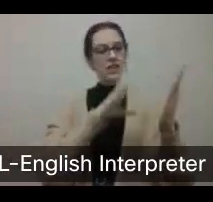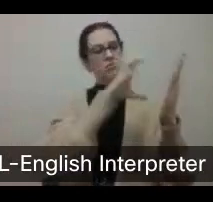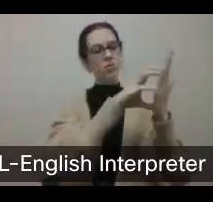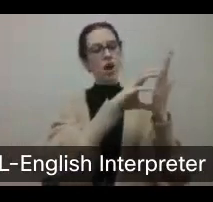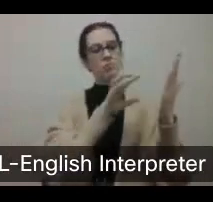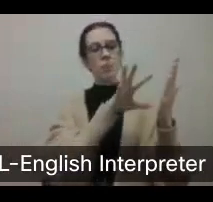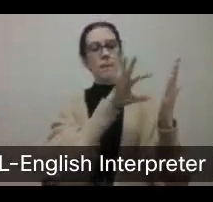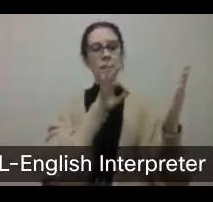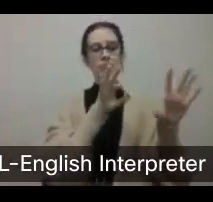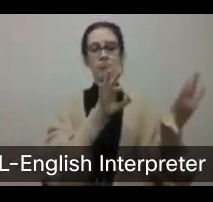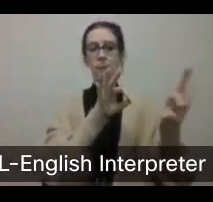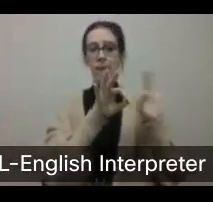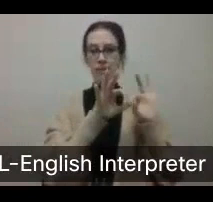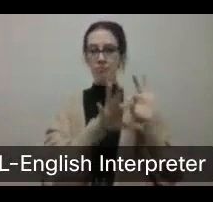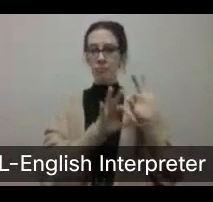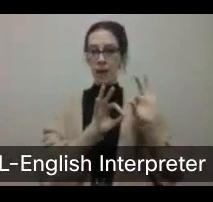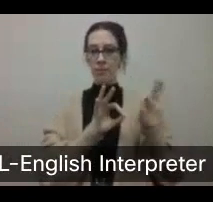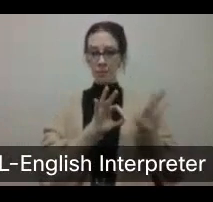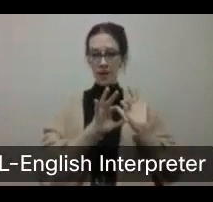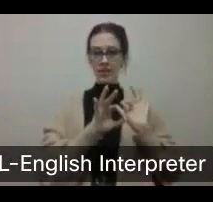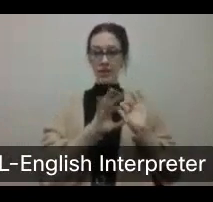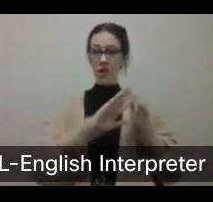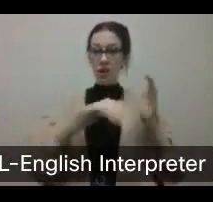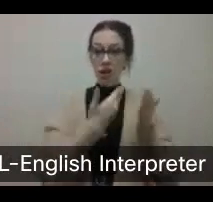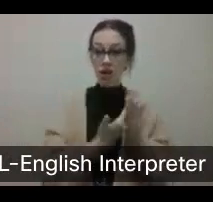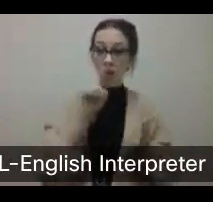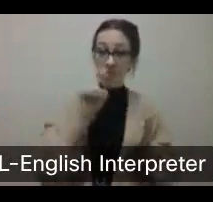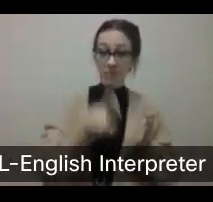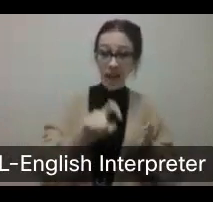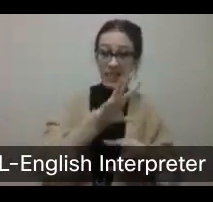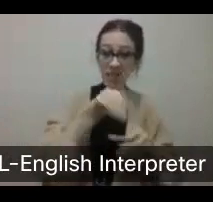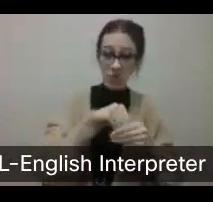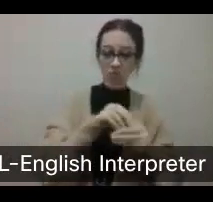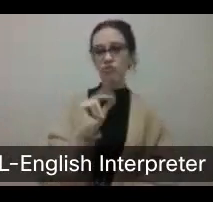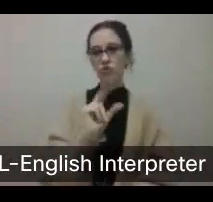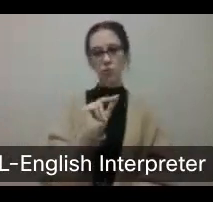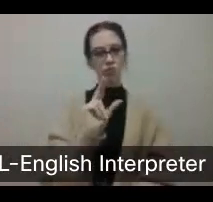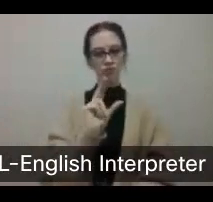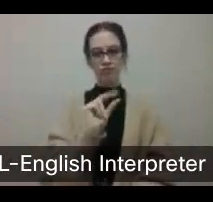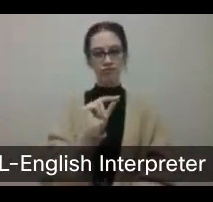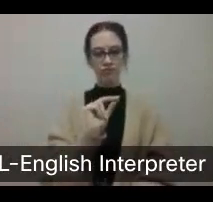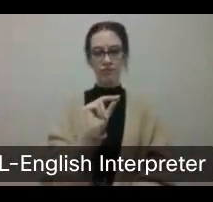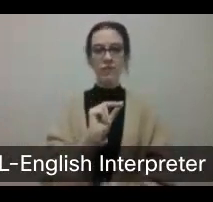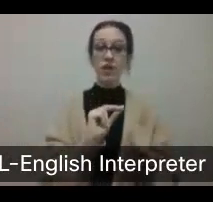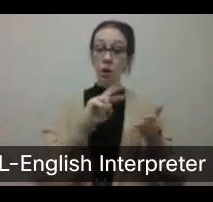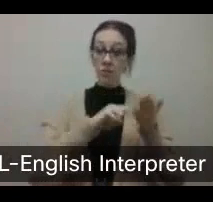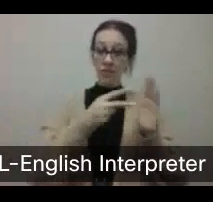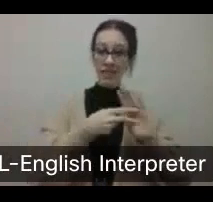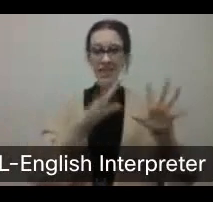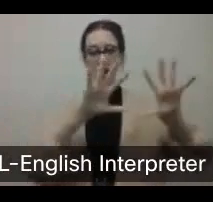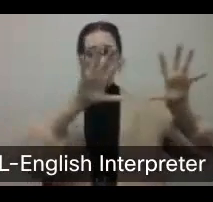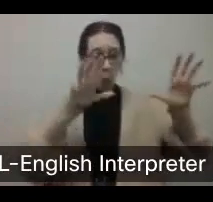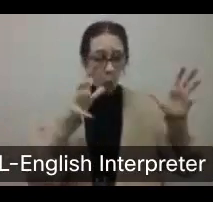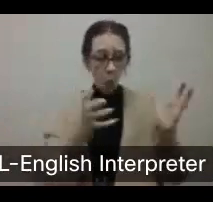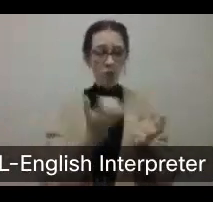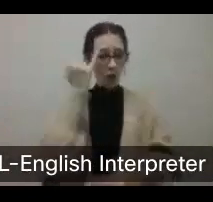from a source that's applicable to their writing task, topic, and audience. So it might not be focused on the overall idea. It may